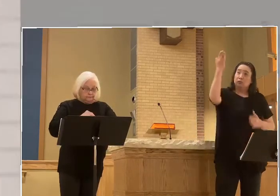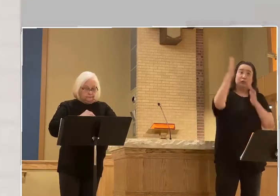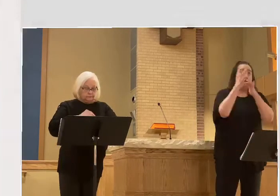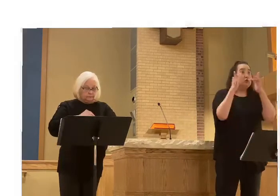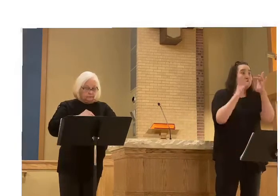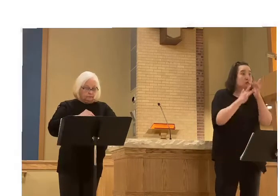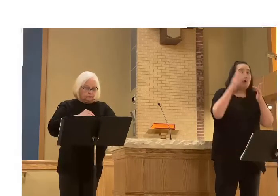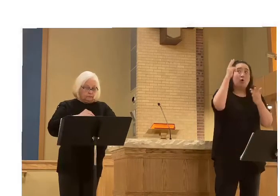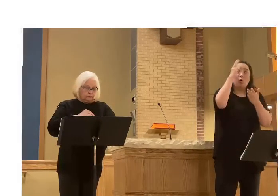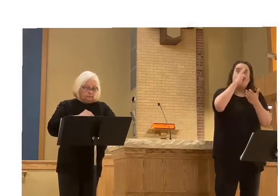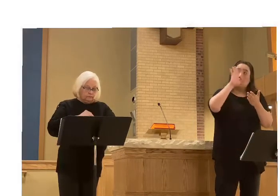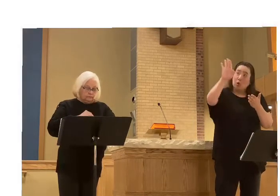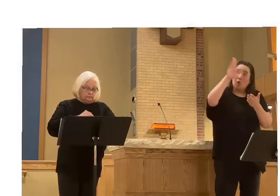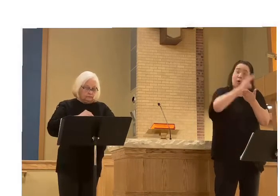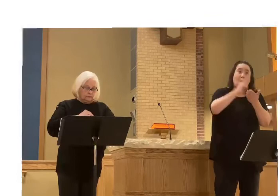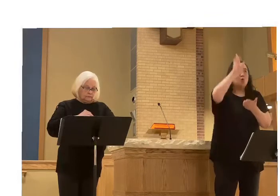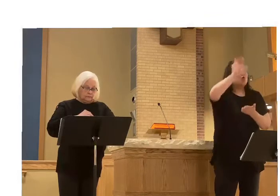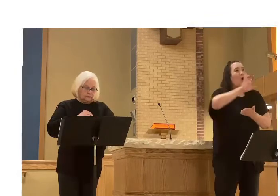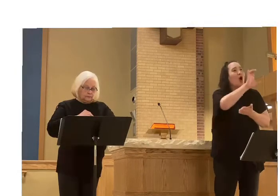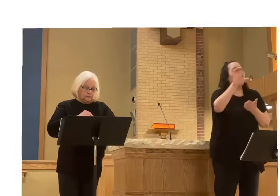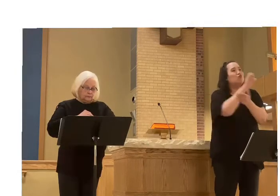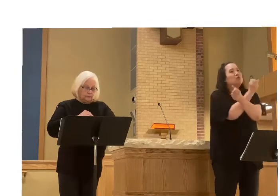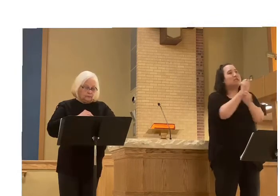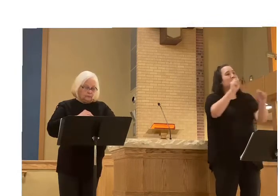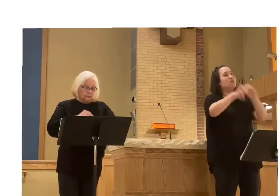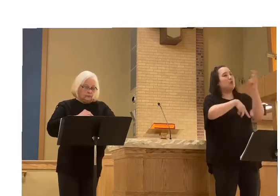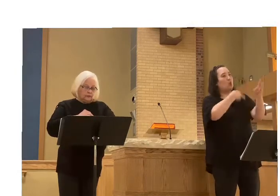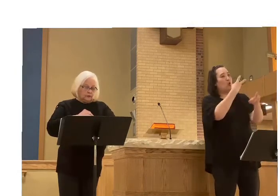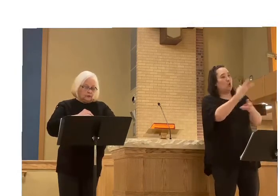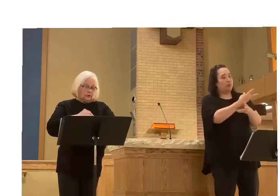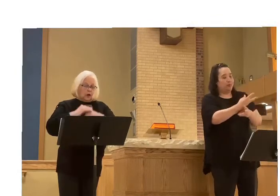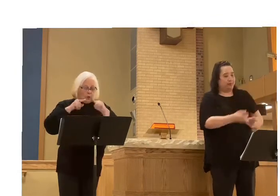cross you have redeemed the world.